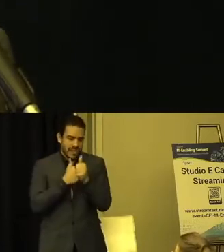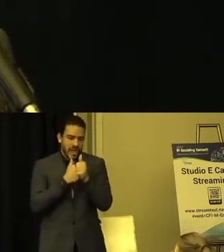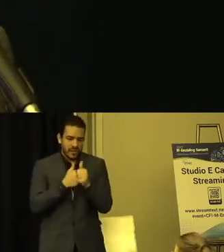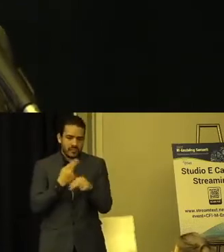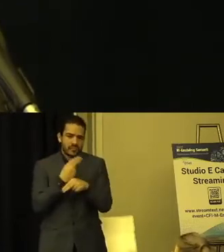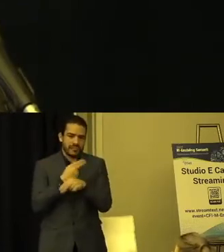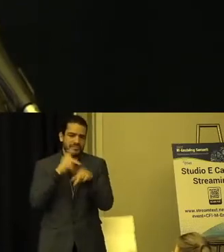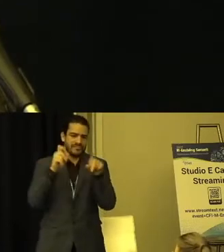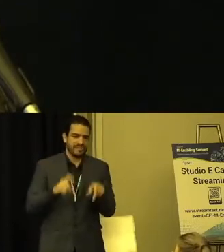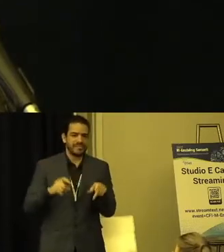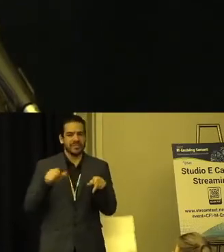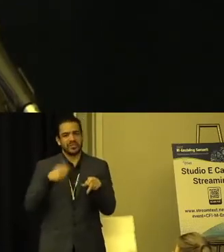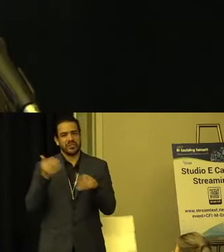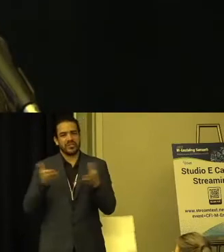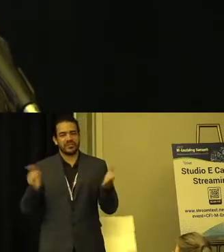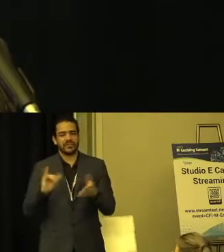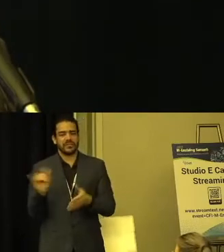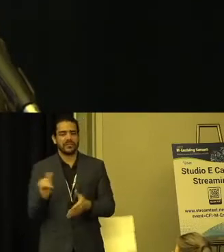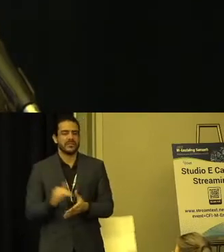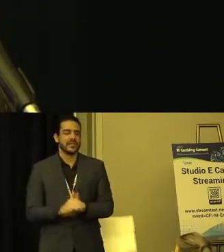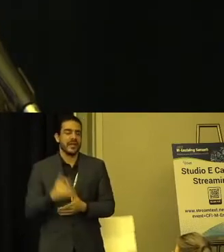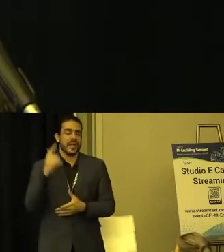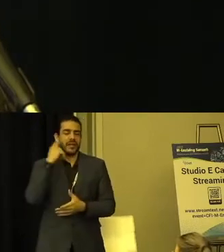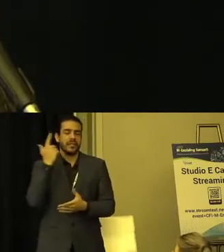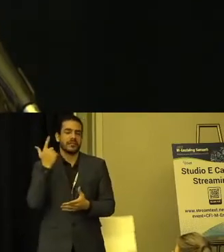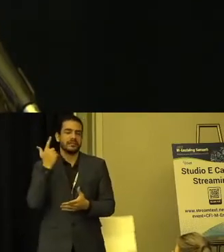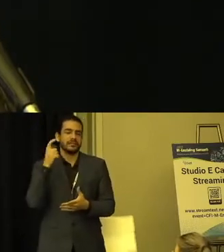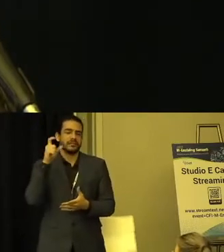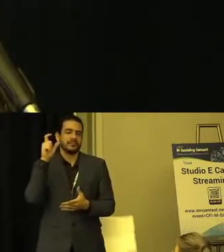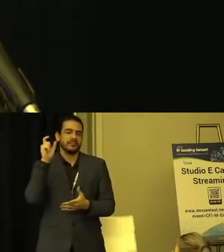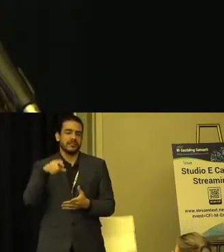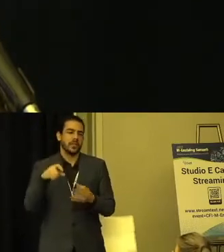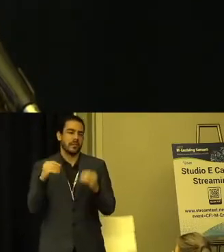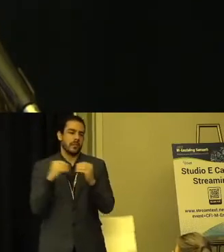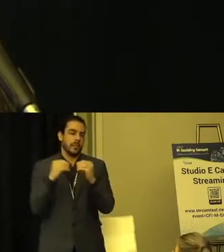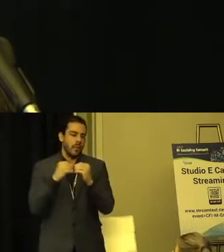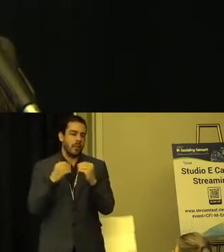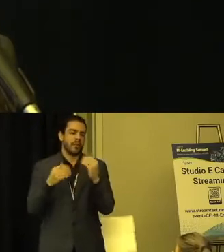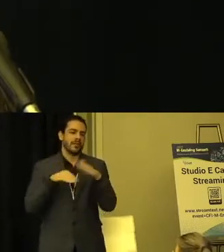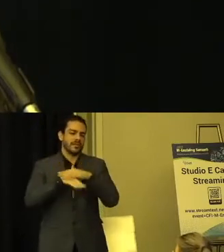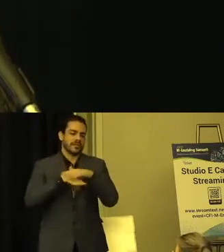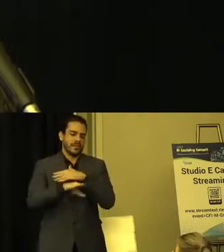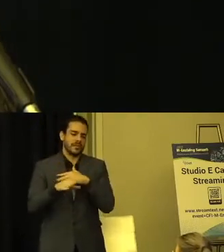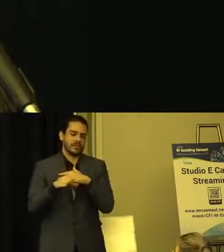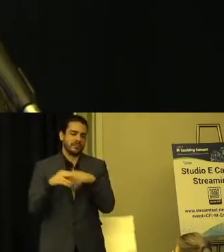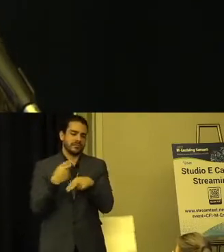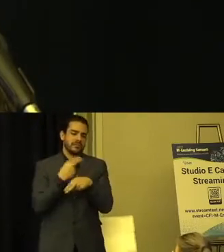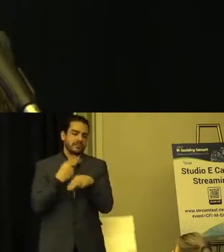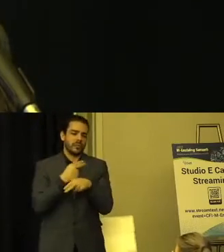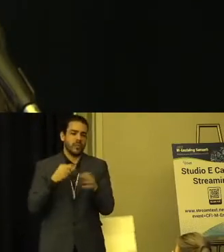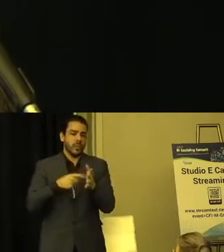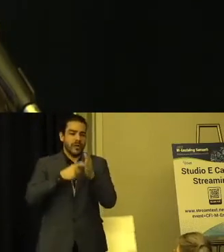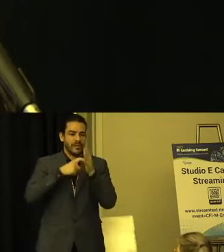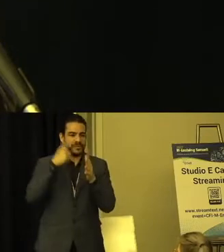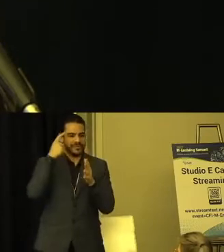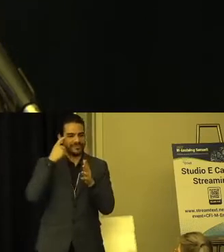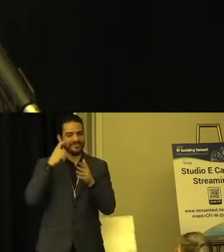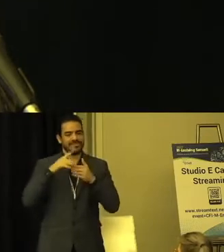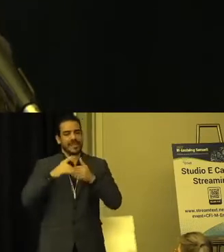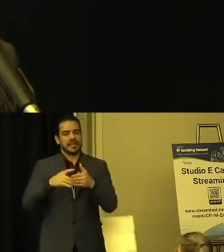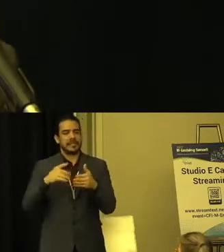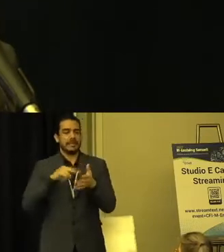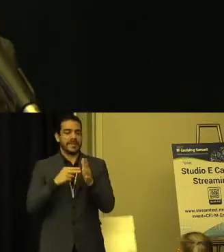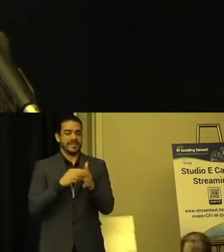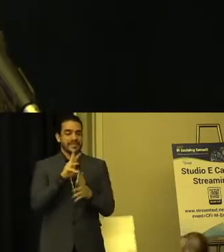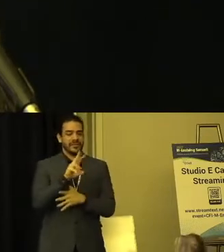things. And I think that we need to have a lot more of the accessibility user requirements type of guidance so that as W3C works